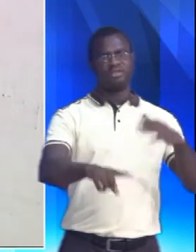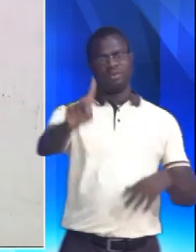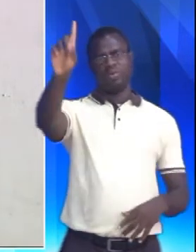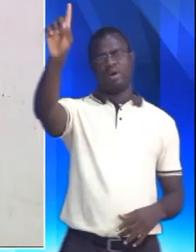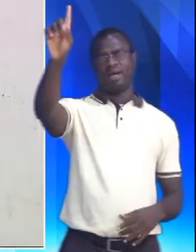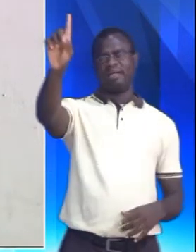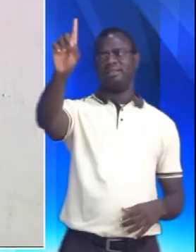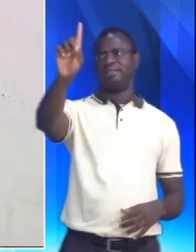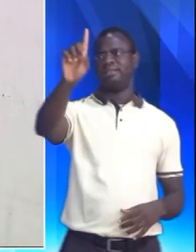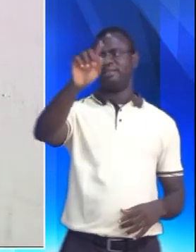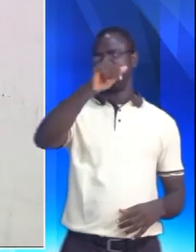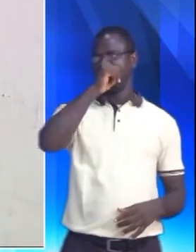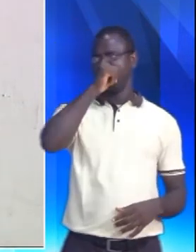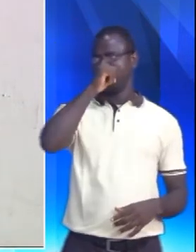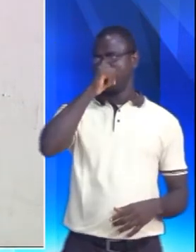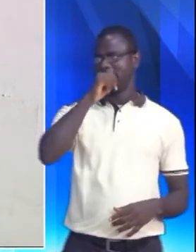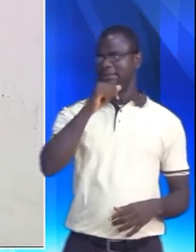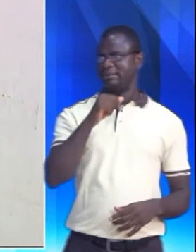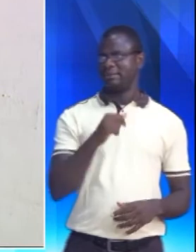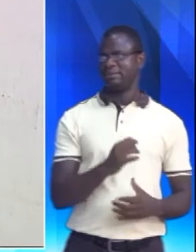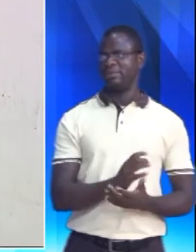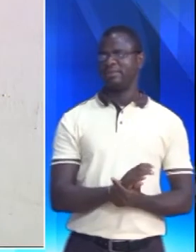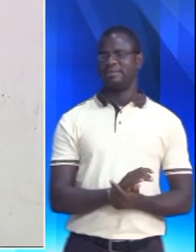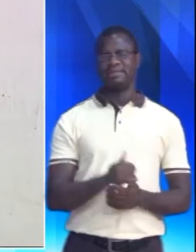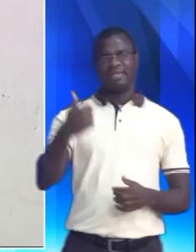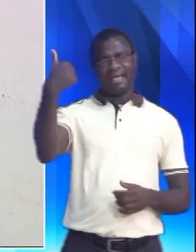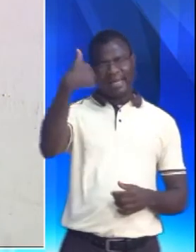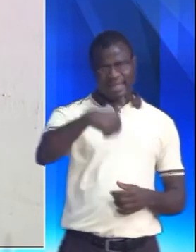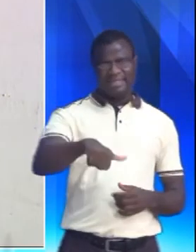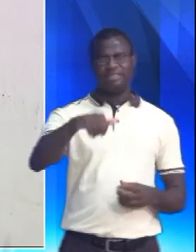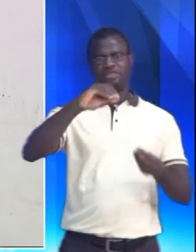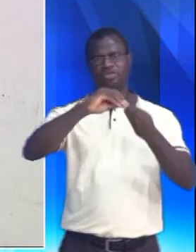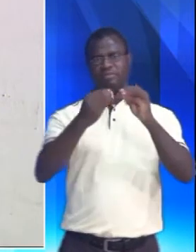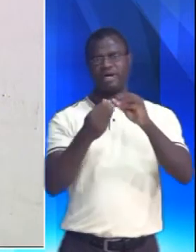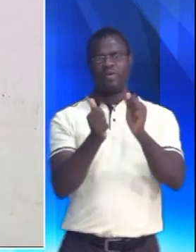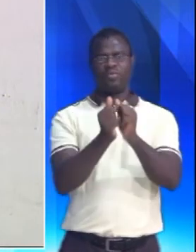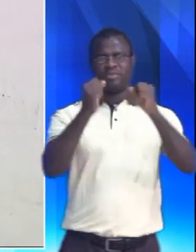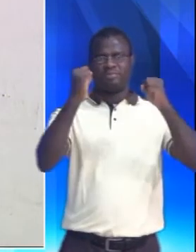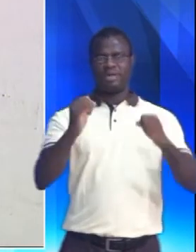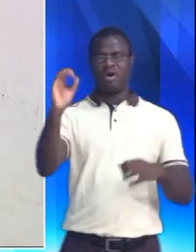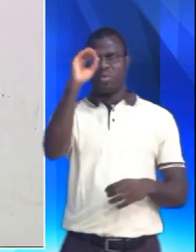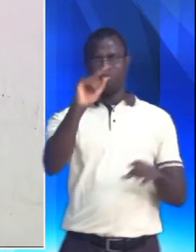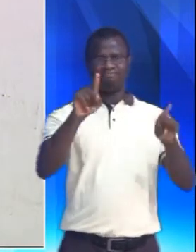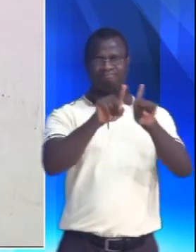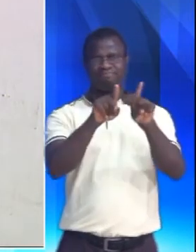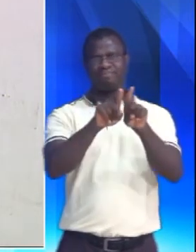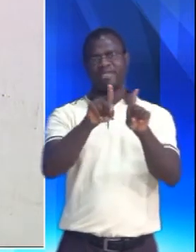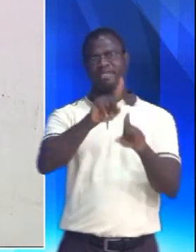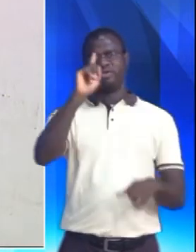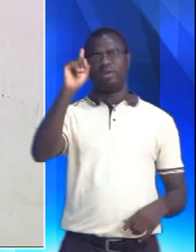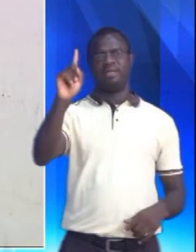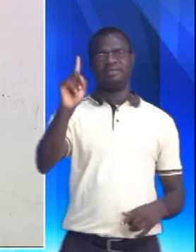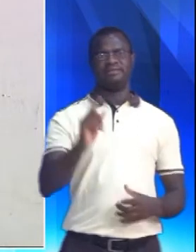Kebbi State raised to power 0 is what? It's going to give us 1, because any other